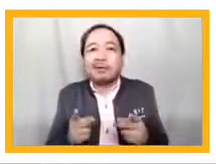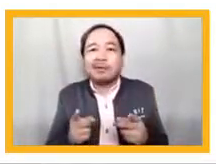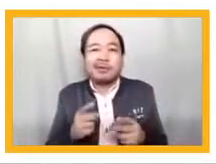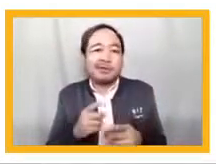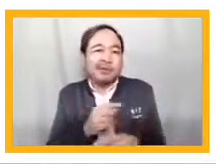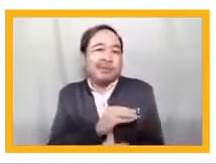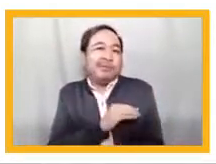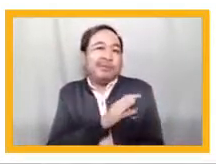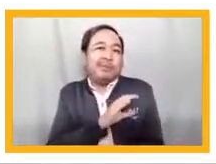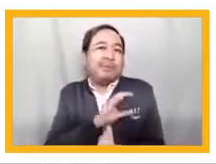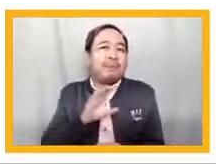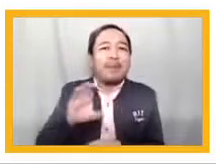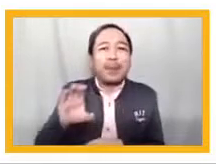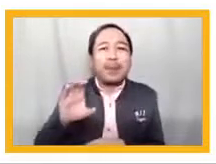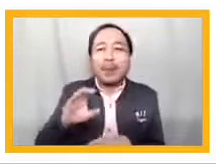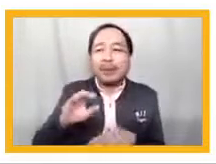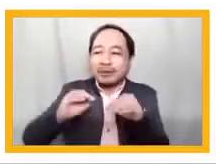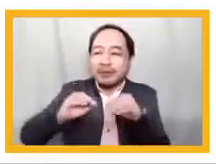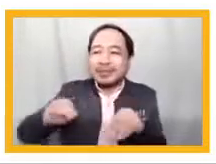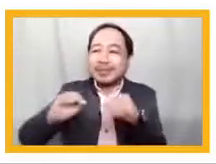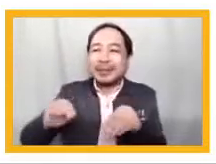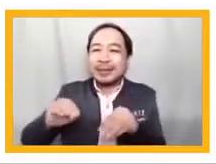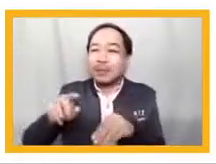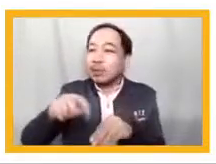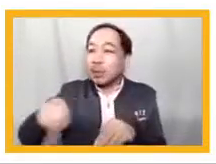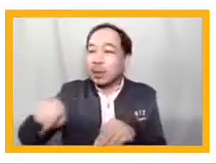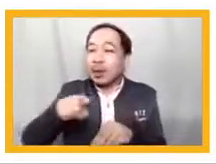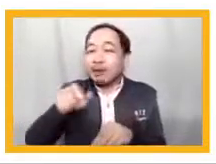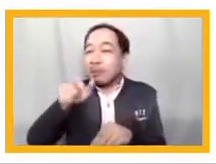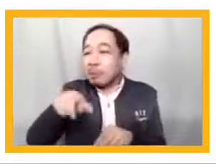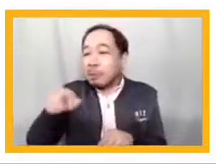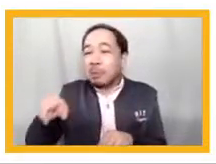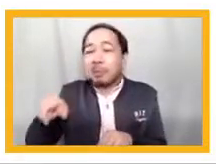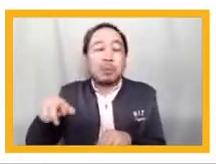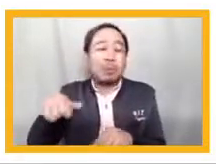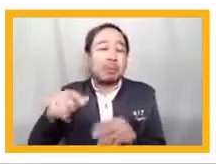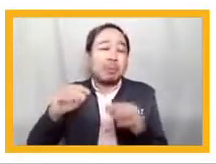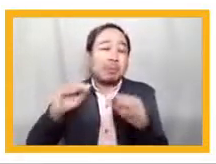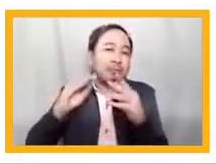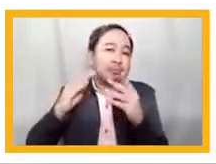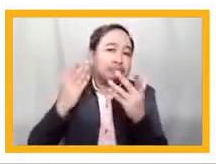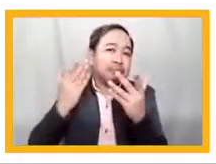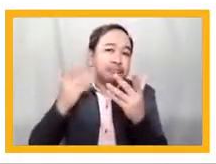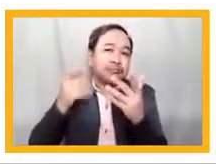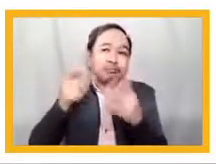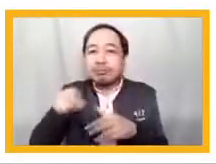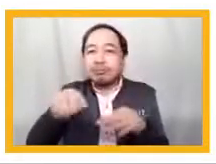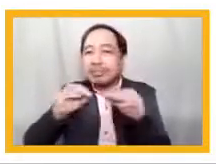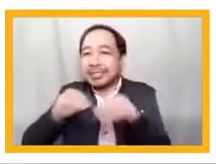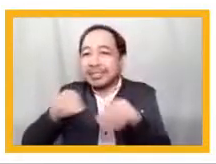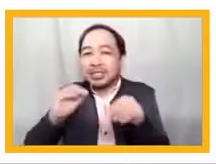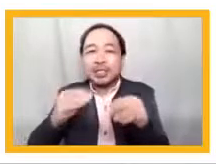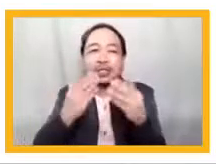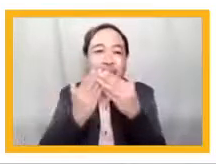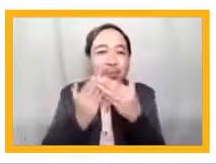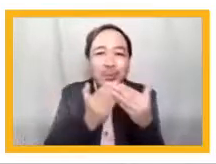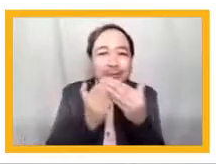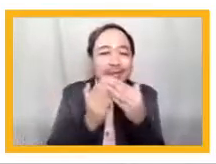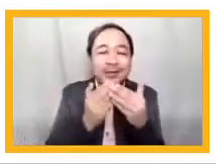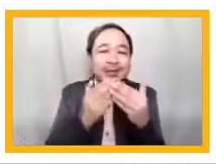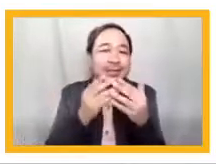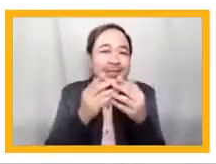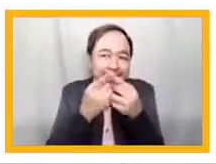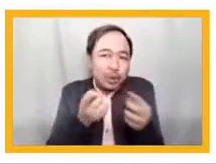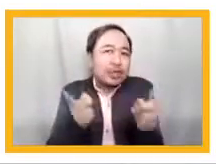user, the user, either the teacher, the professor, the lecturer, and also the students themselves.